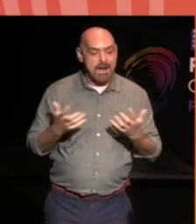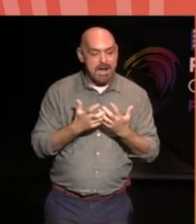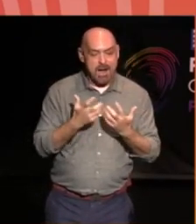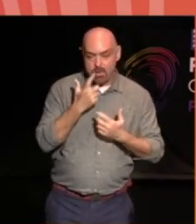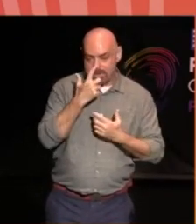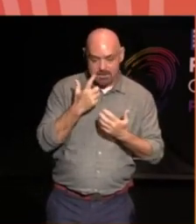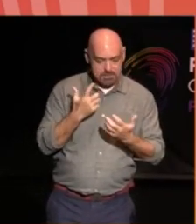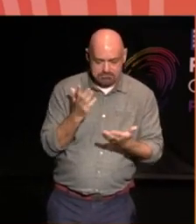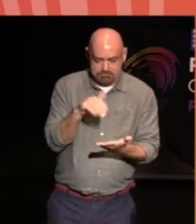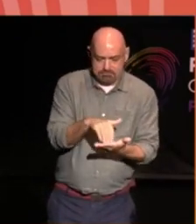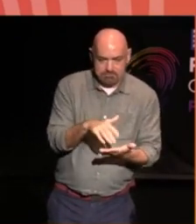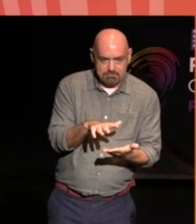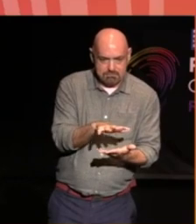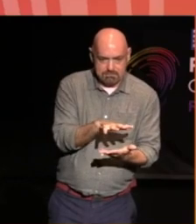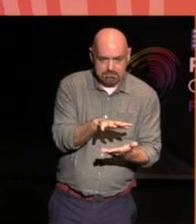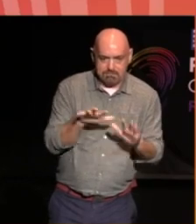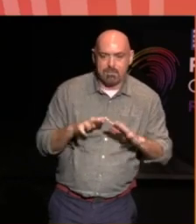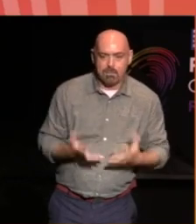how we came to be here